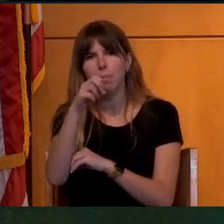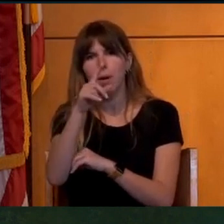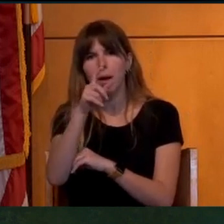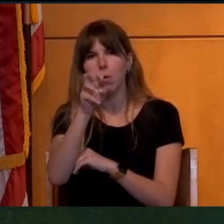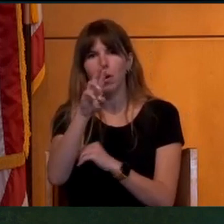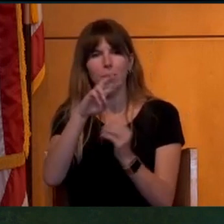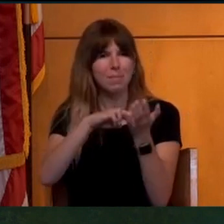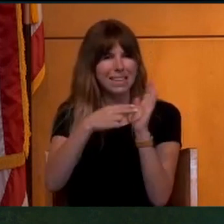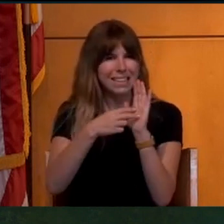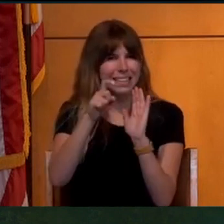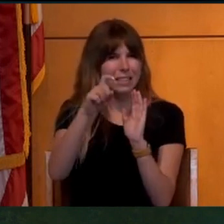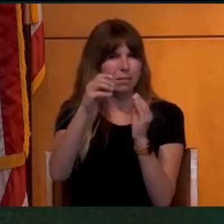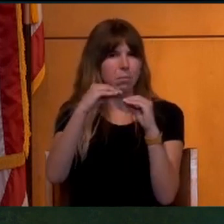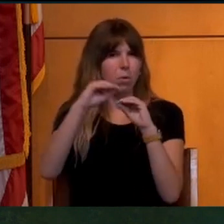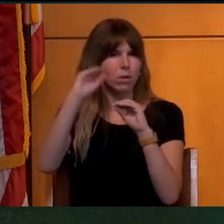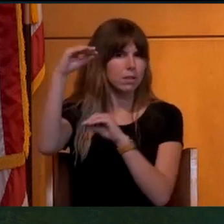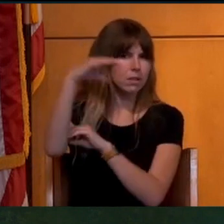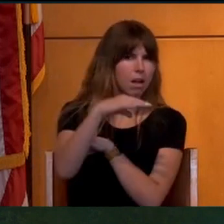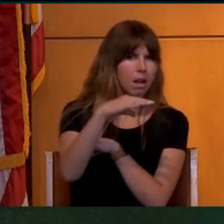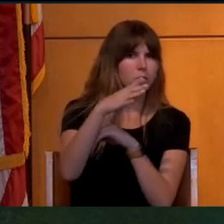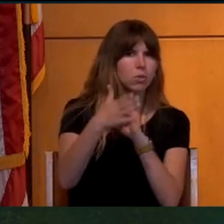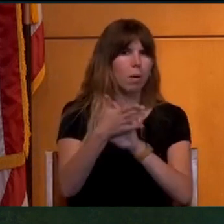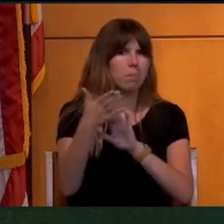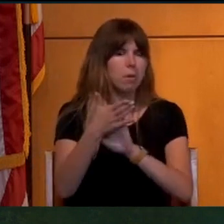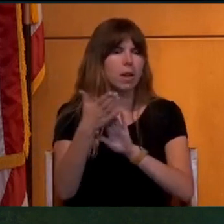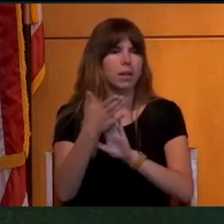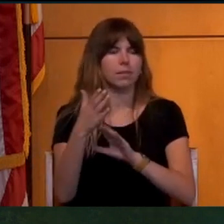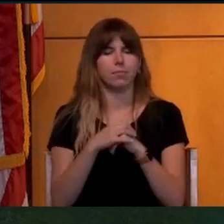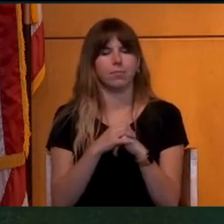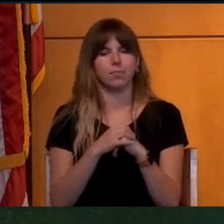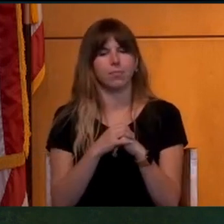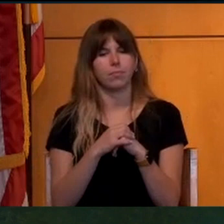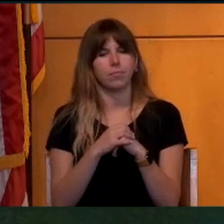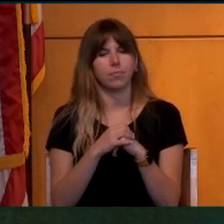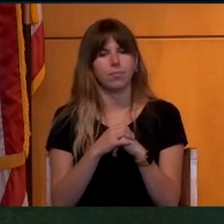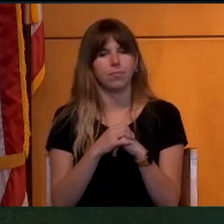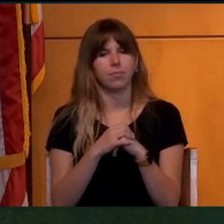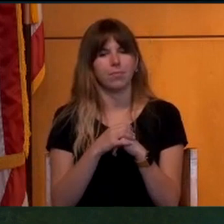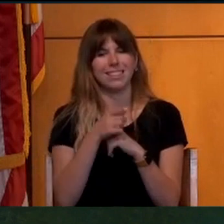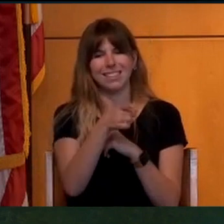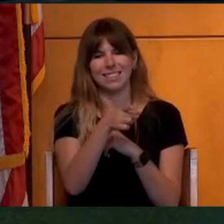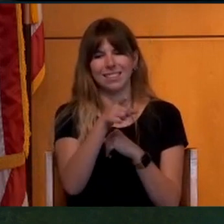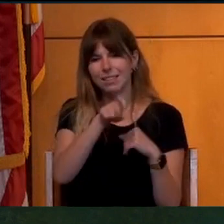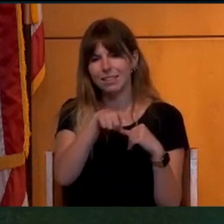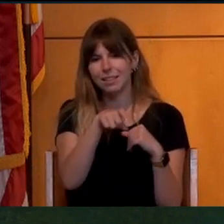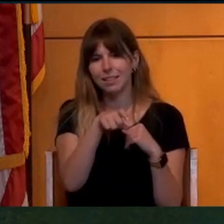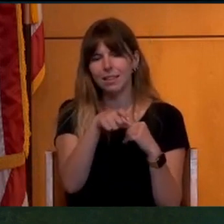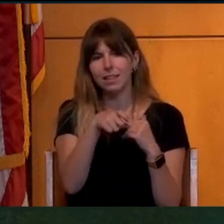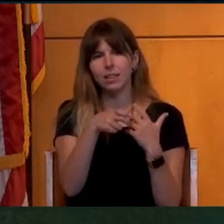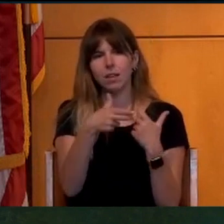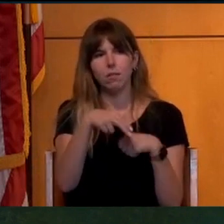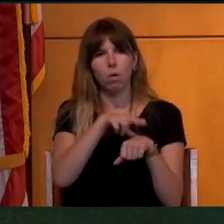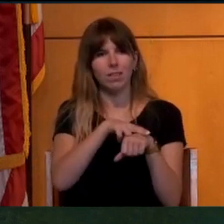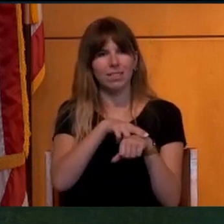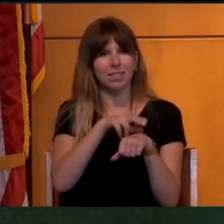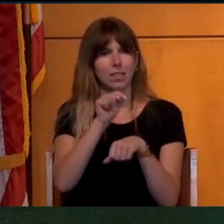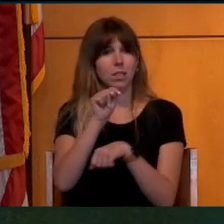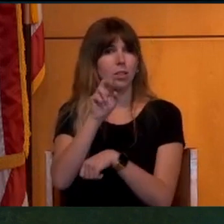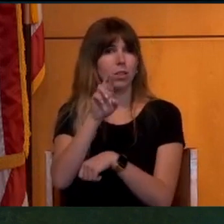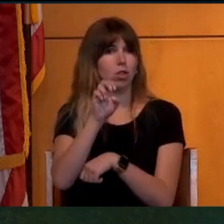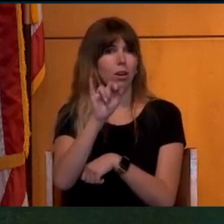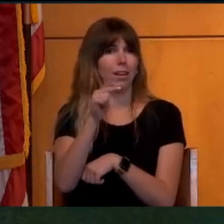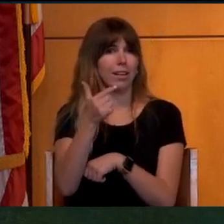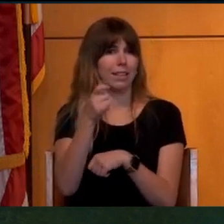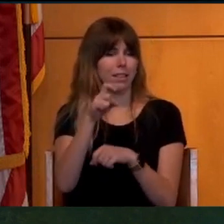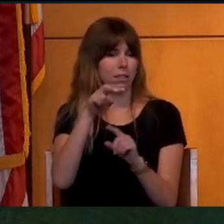we're not using a relay satellite. We have to have line of sight to Earth. It needed to have, of course, the trafficability needed to be appropriate. We can drive